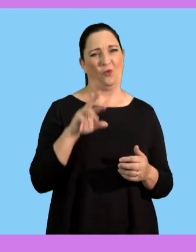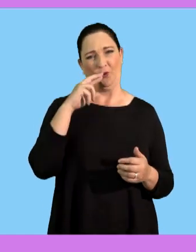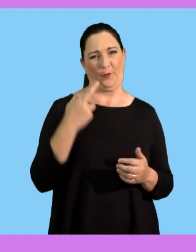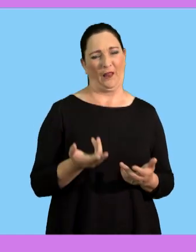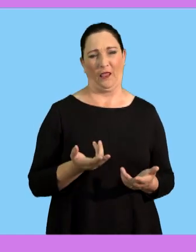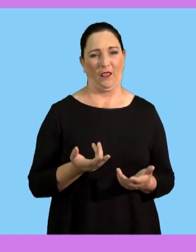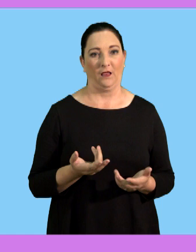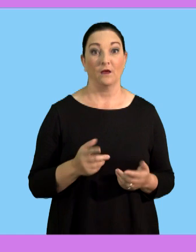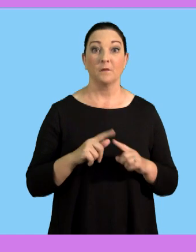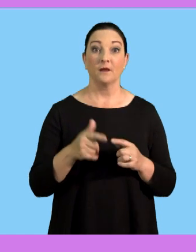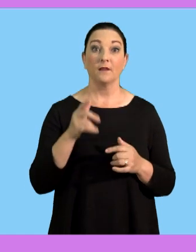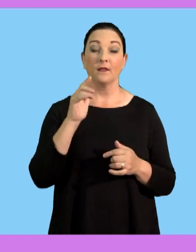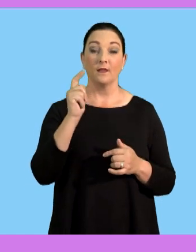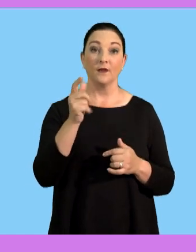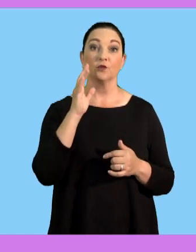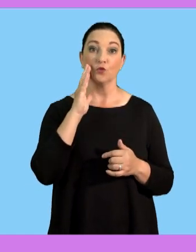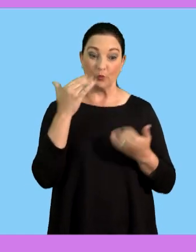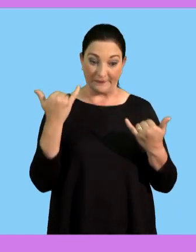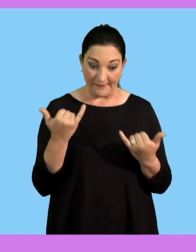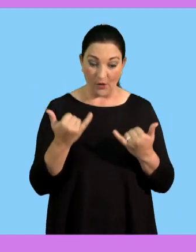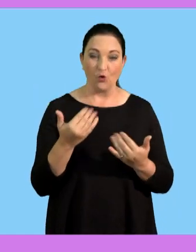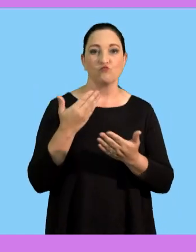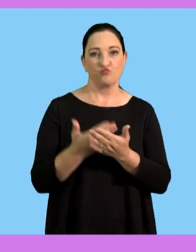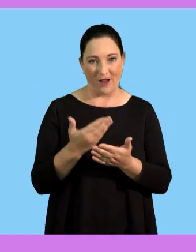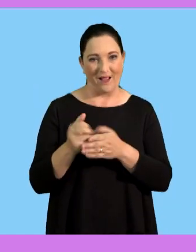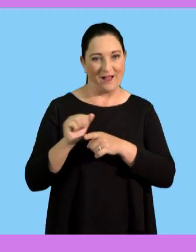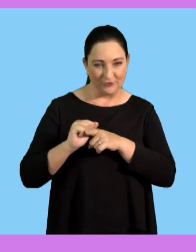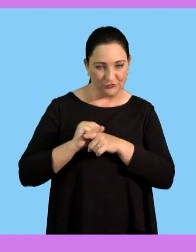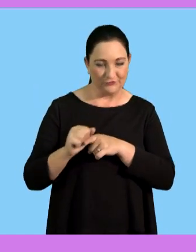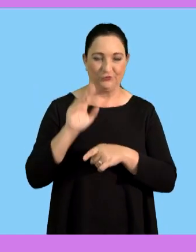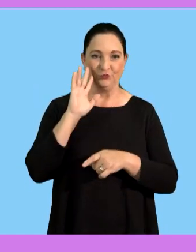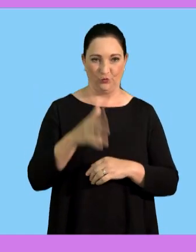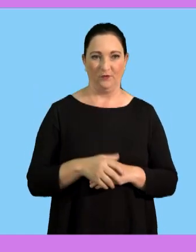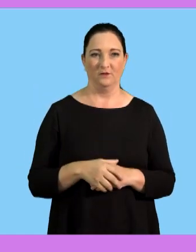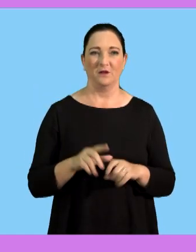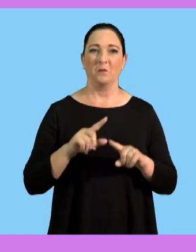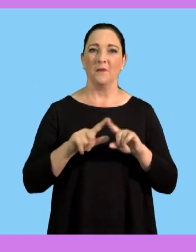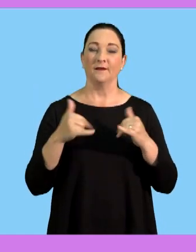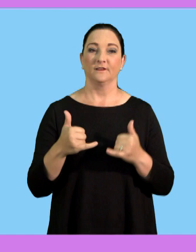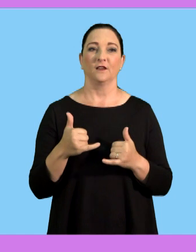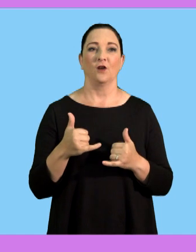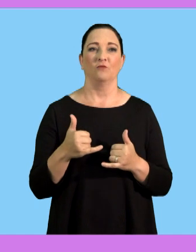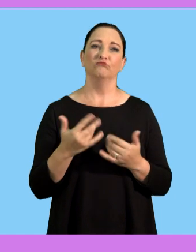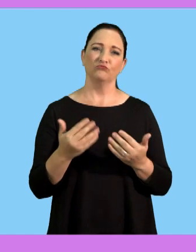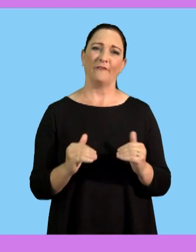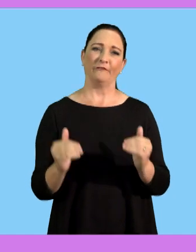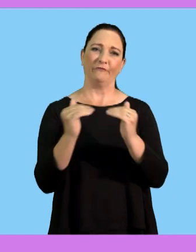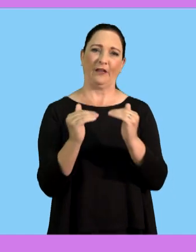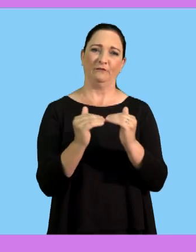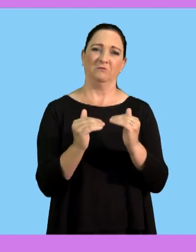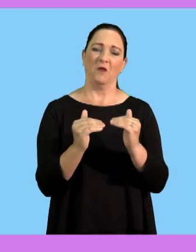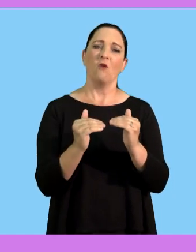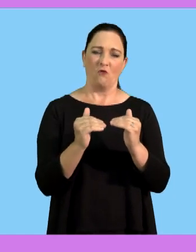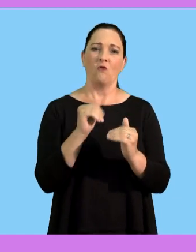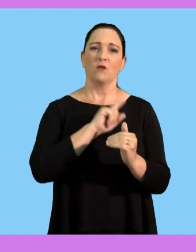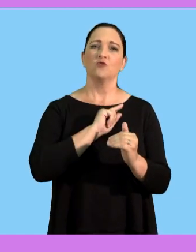want you to listen carefully. After this, we're going to put this into practice. Then, if you look at equally likely, that's why we call it